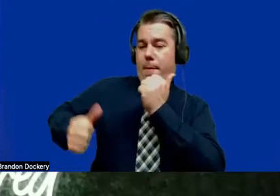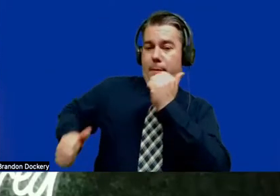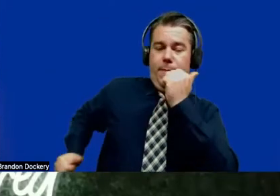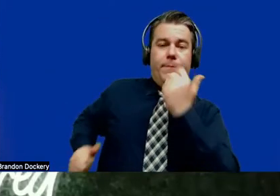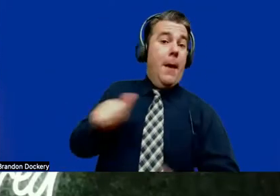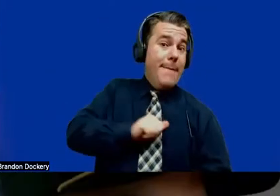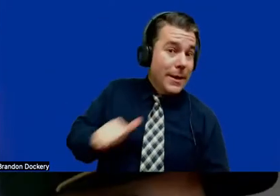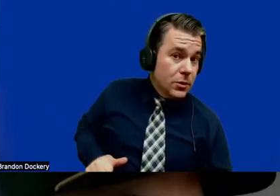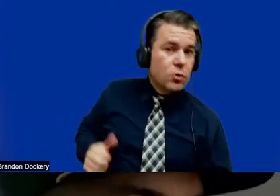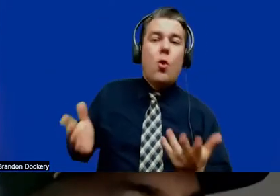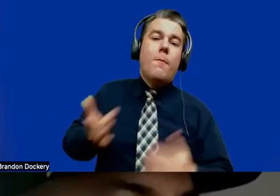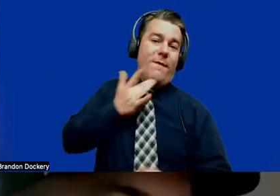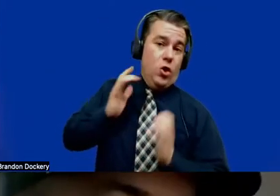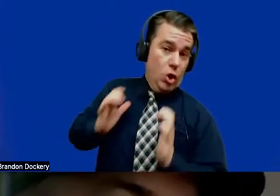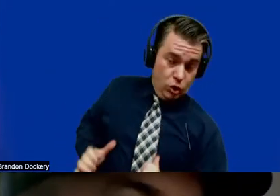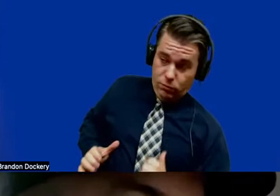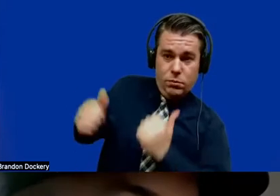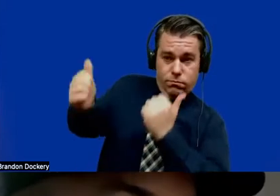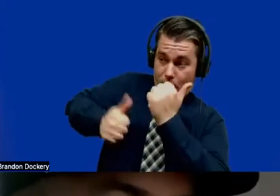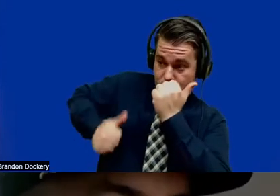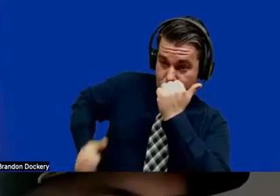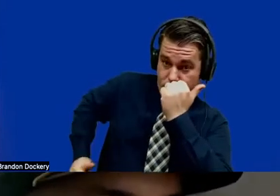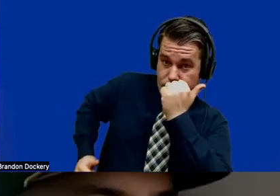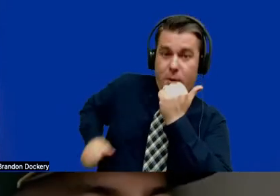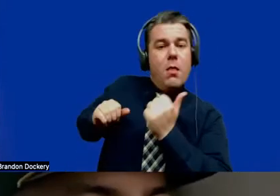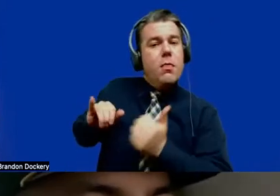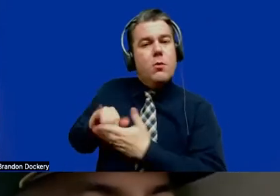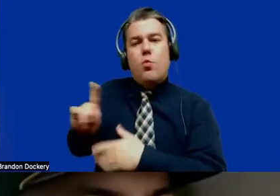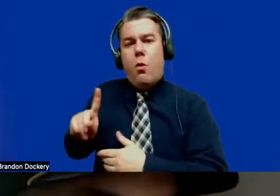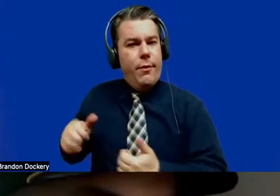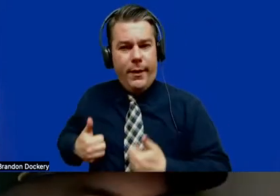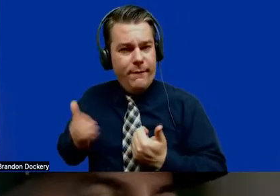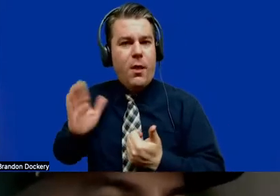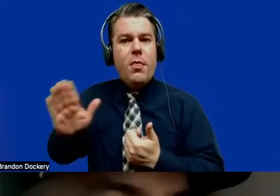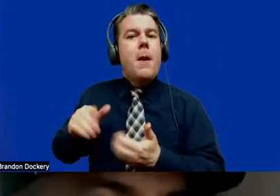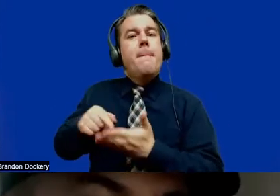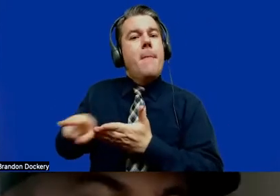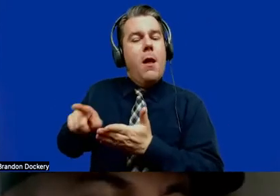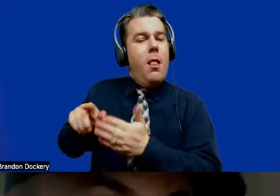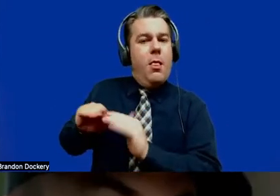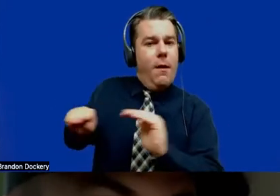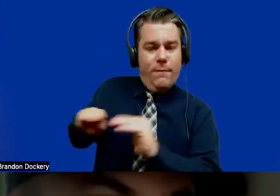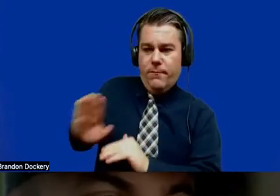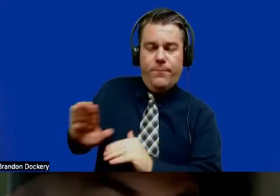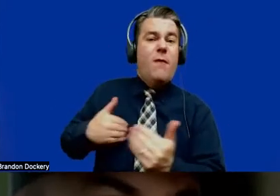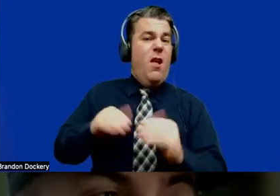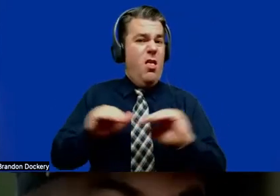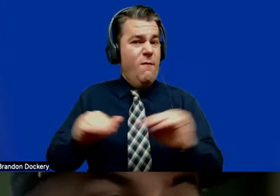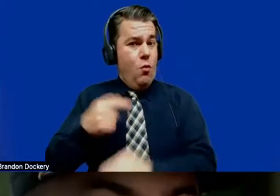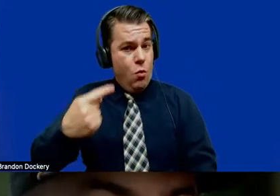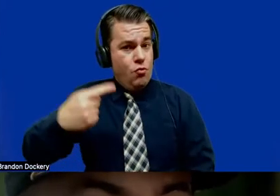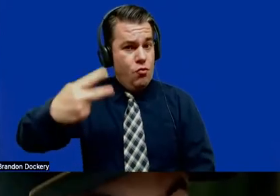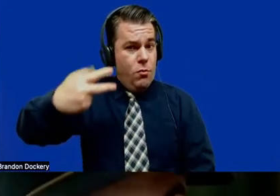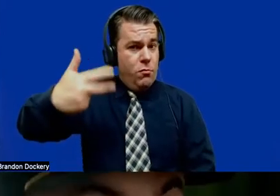or preferred customers. That is where they live. So what is their paid level? So you have level 1s, 2s,